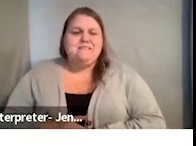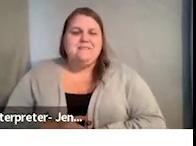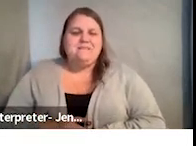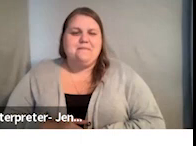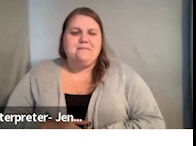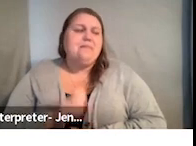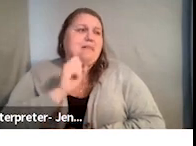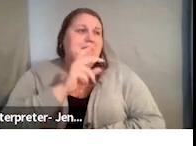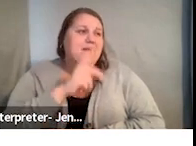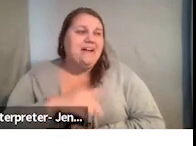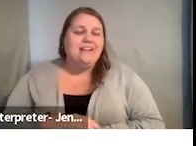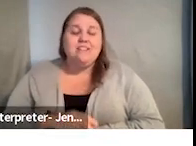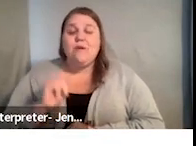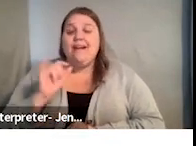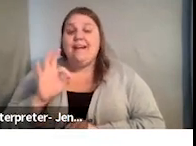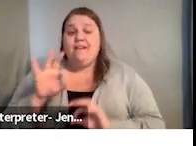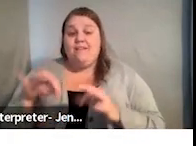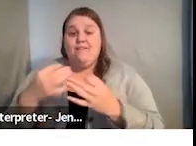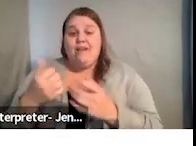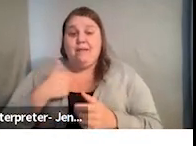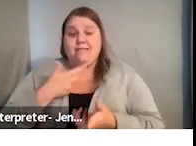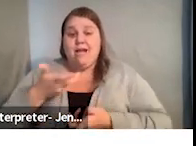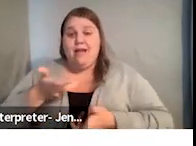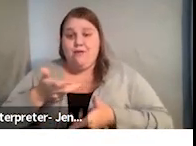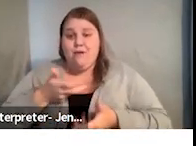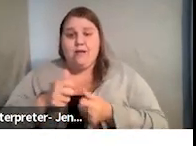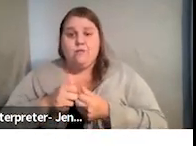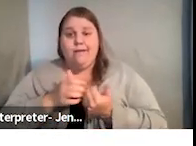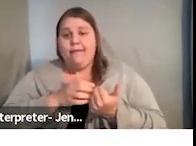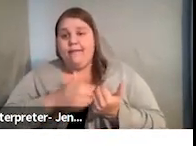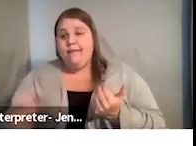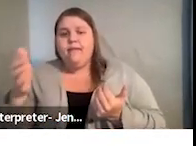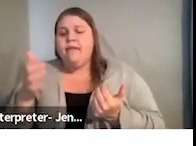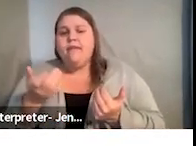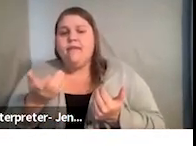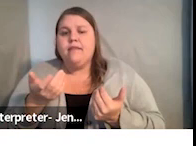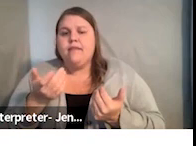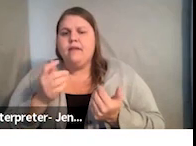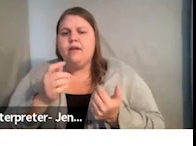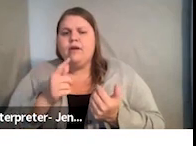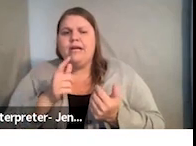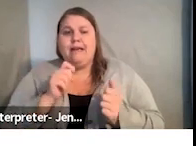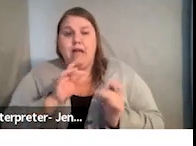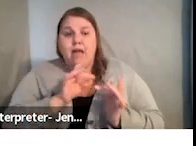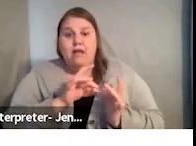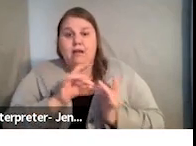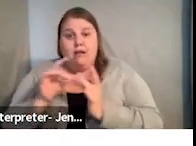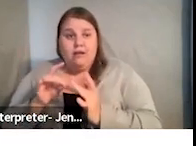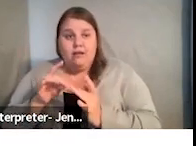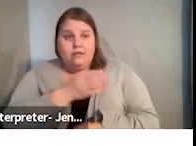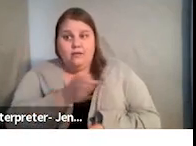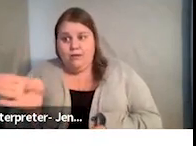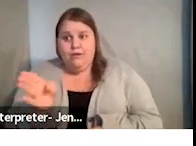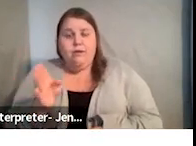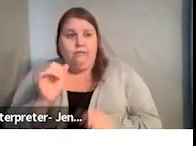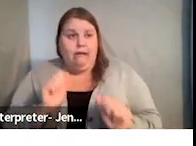So, okay. So if families I interact with in the future, who should can I direct them to you, or who should I